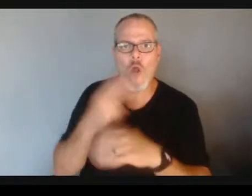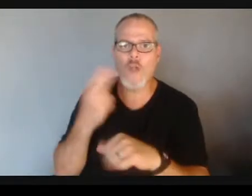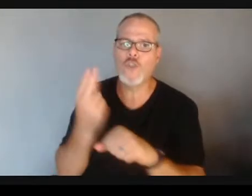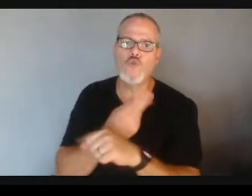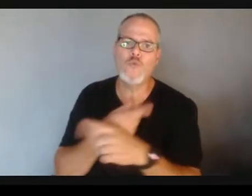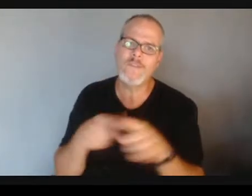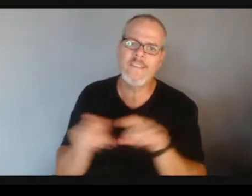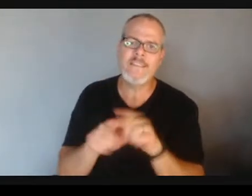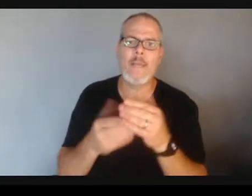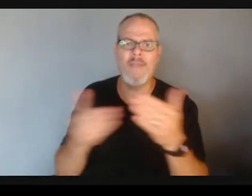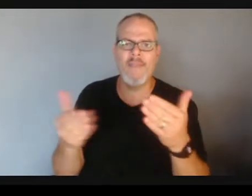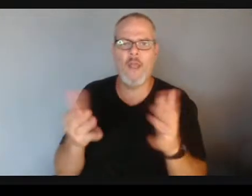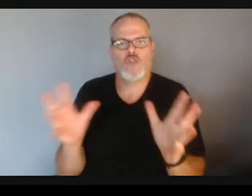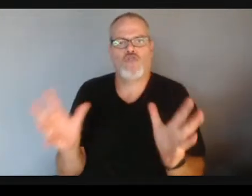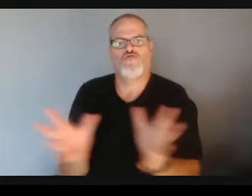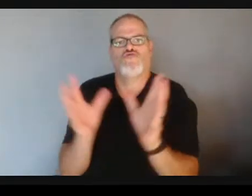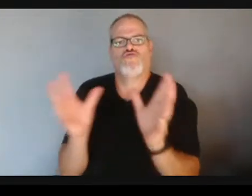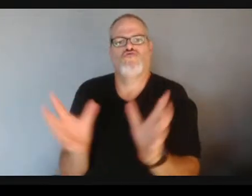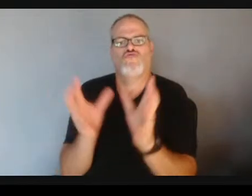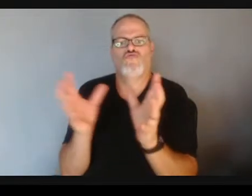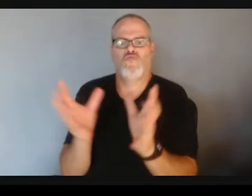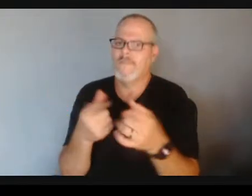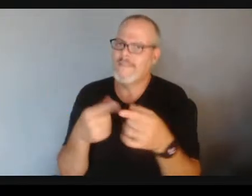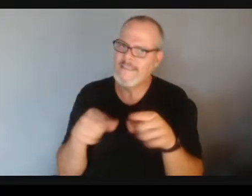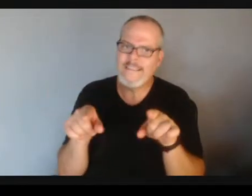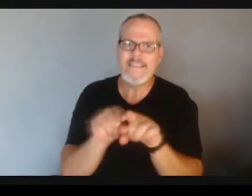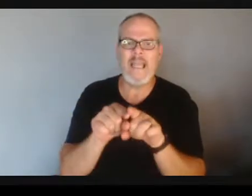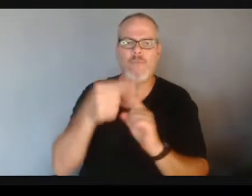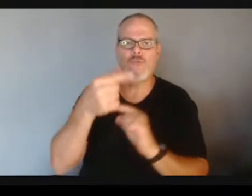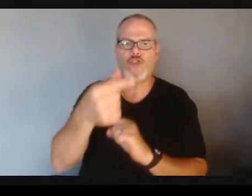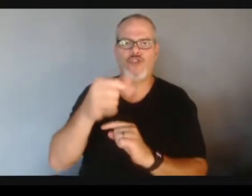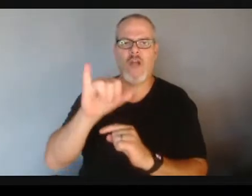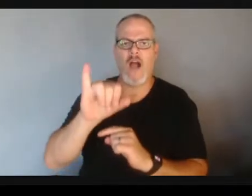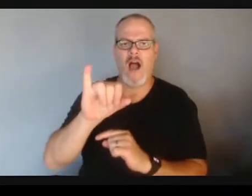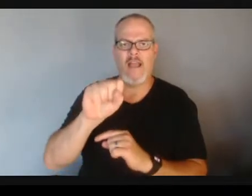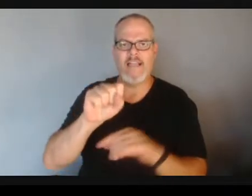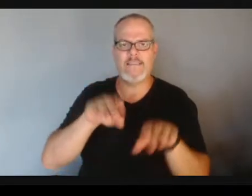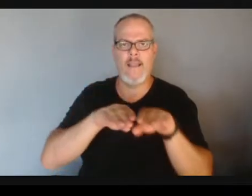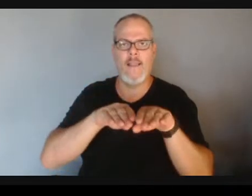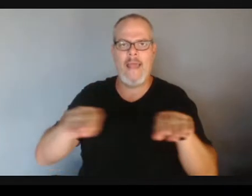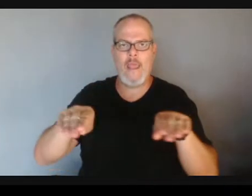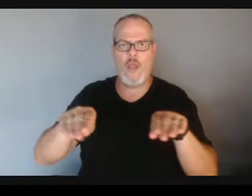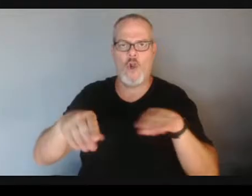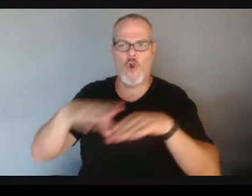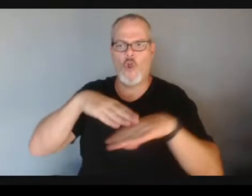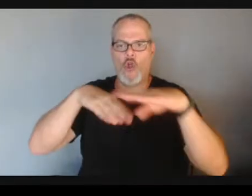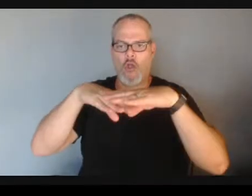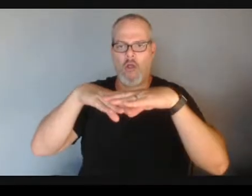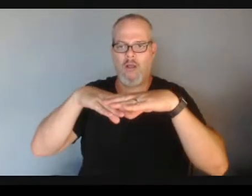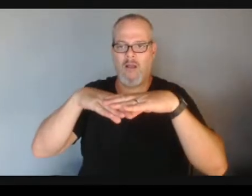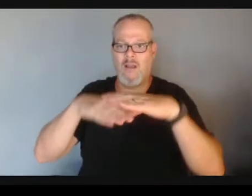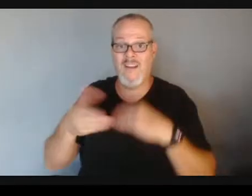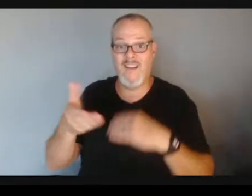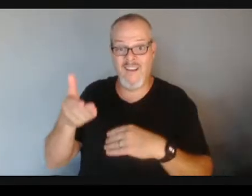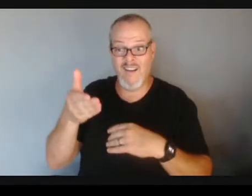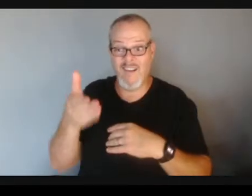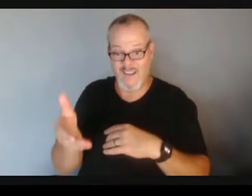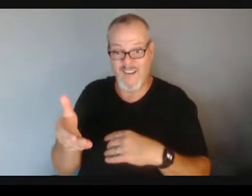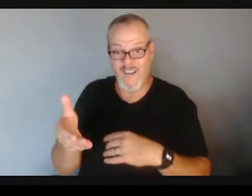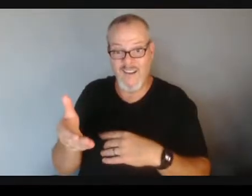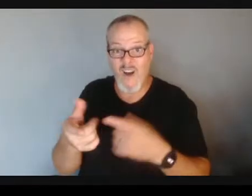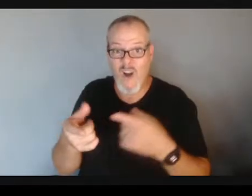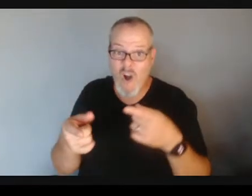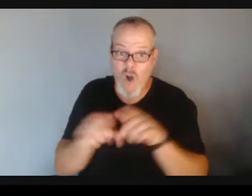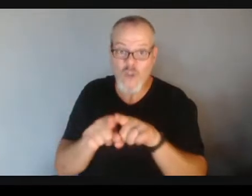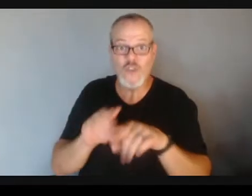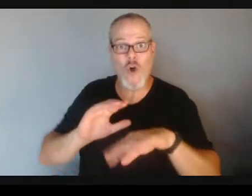and, spicing it. The same GIS layer that they're modifying. The thing about it is this map also made it